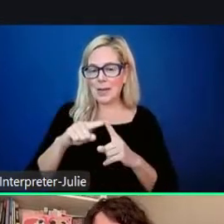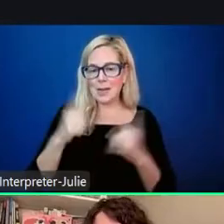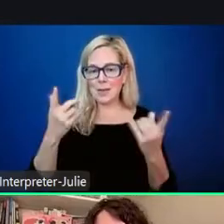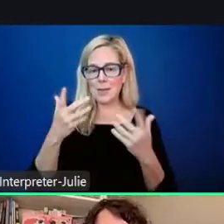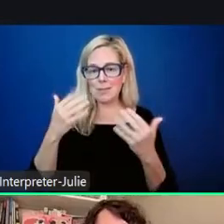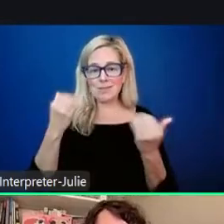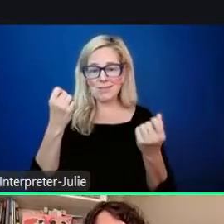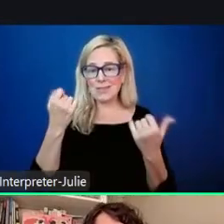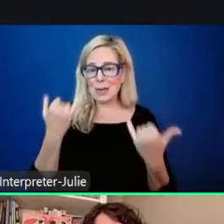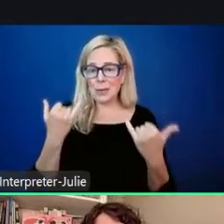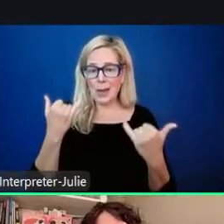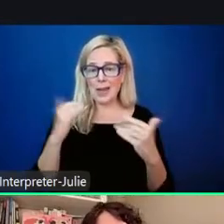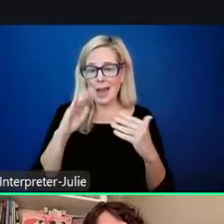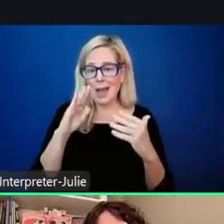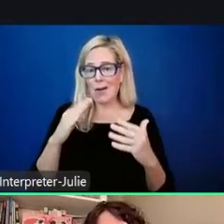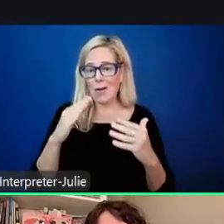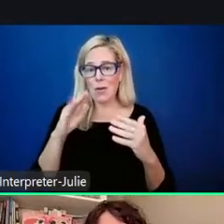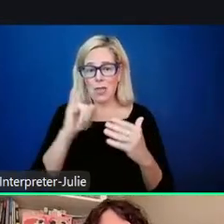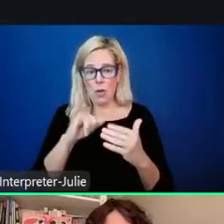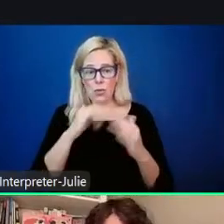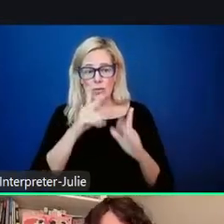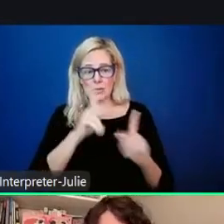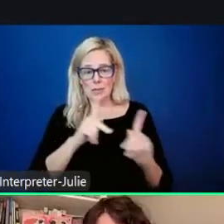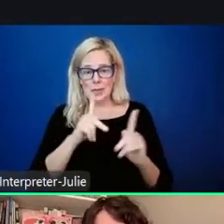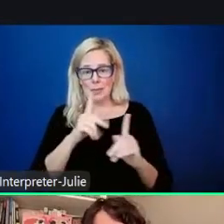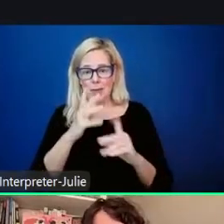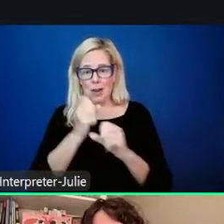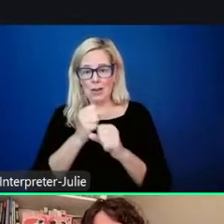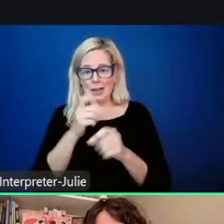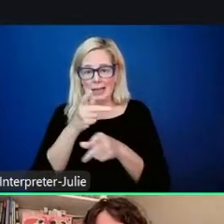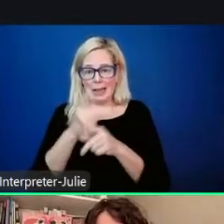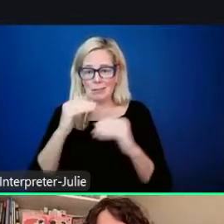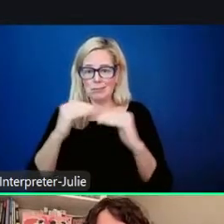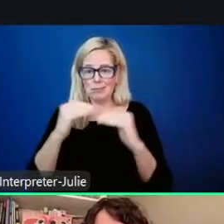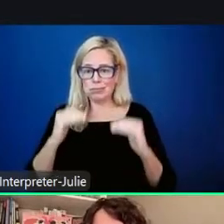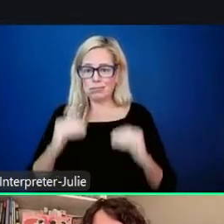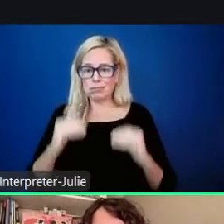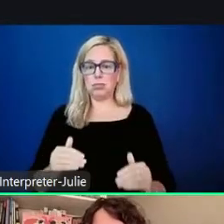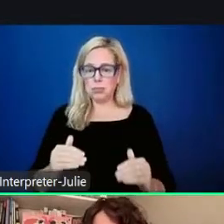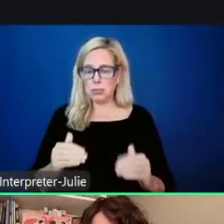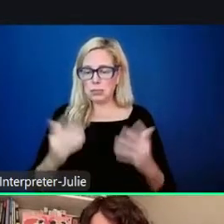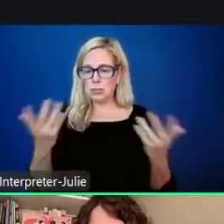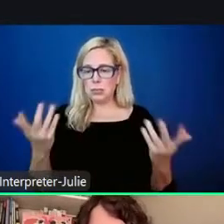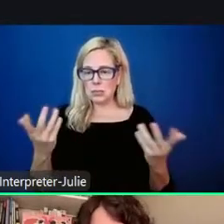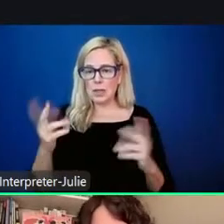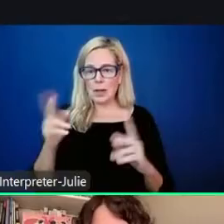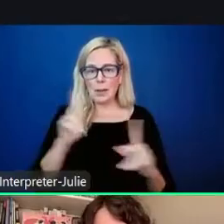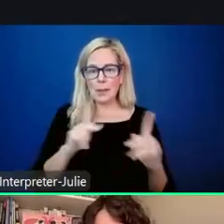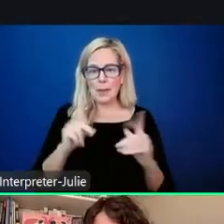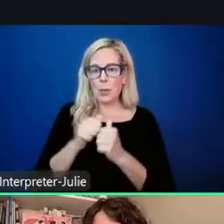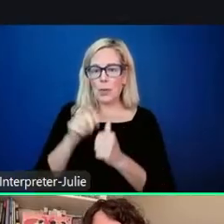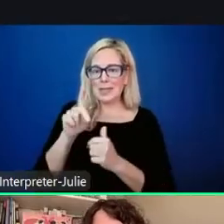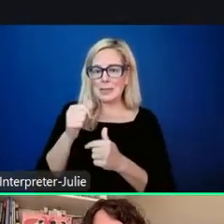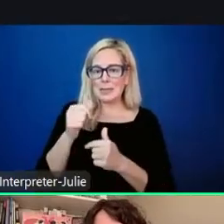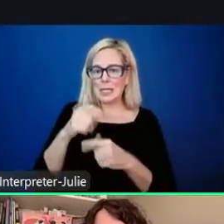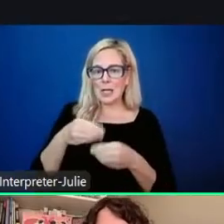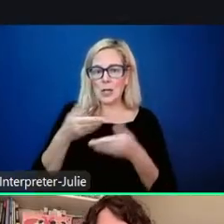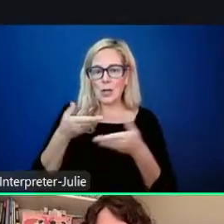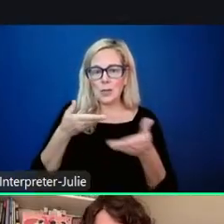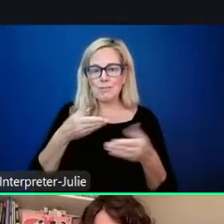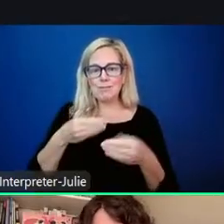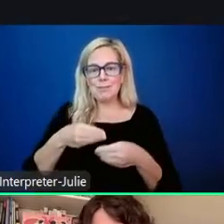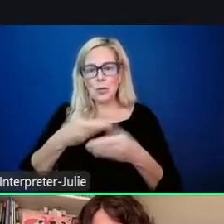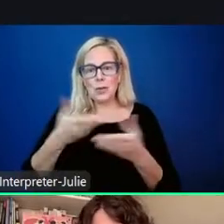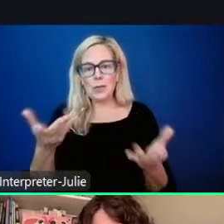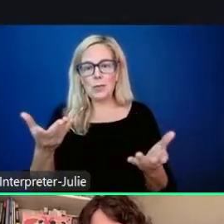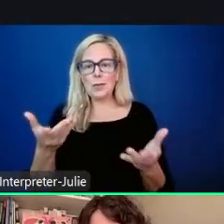suboptimal care. So this should horrify us that patients with disability receive less preventative care, right? Because we know what